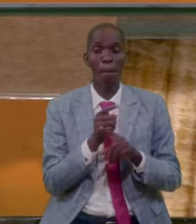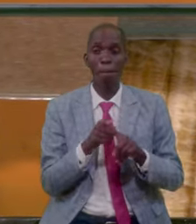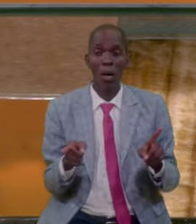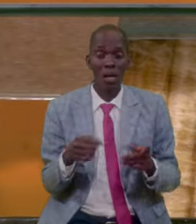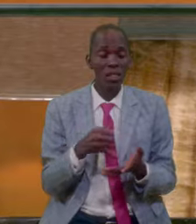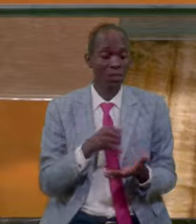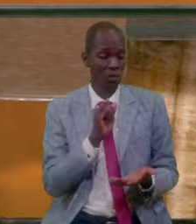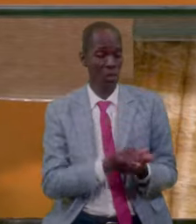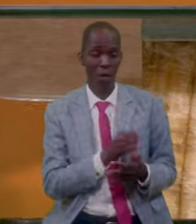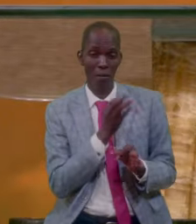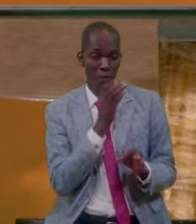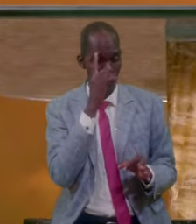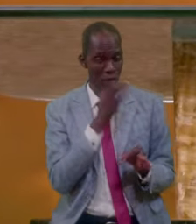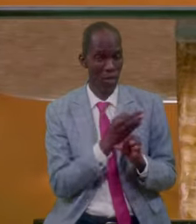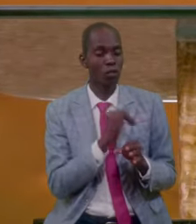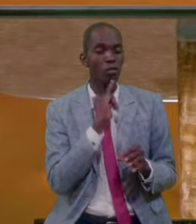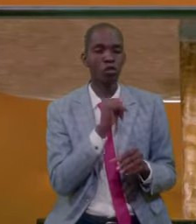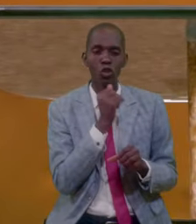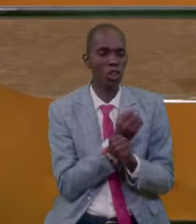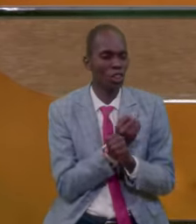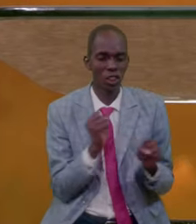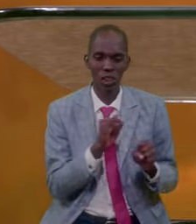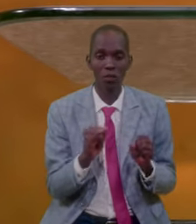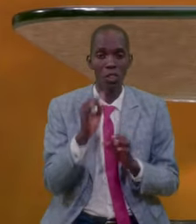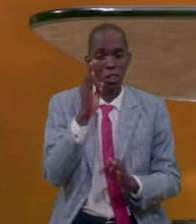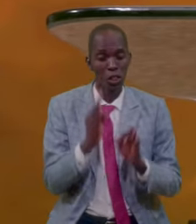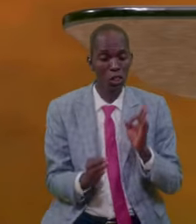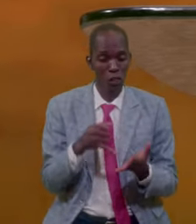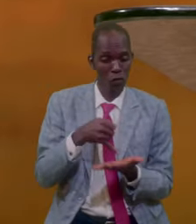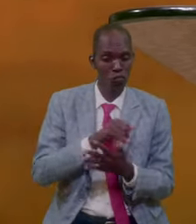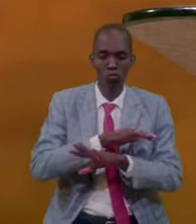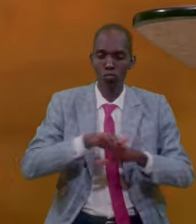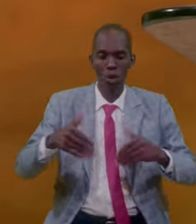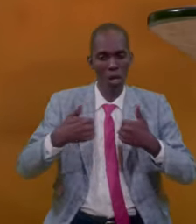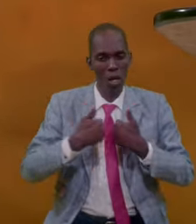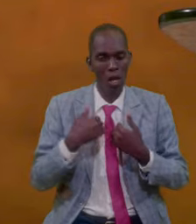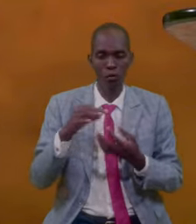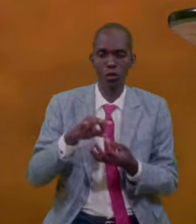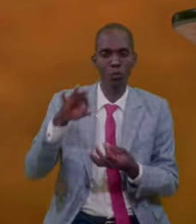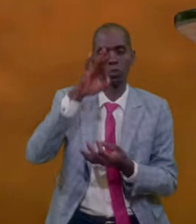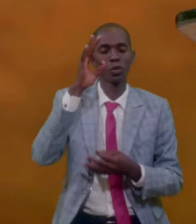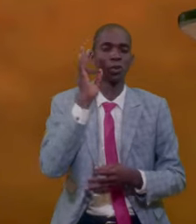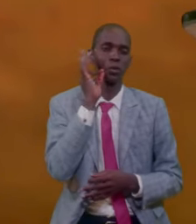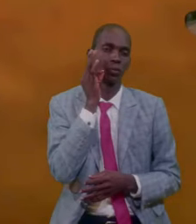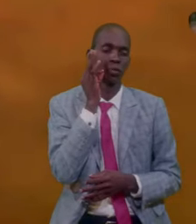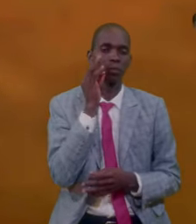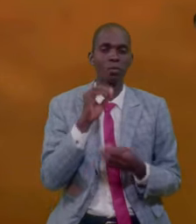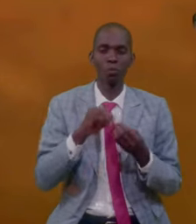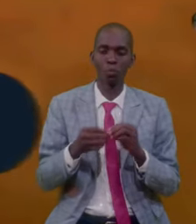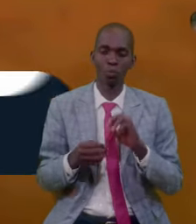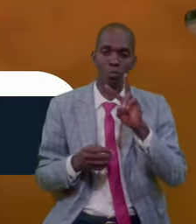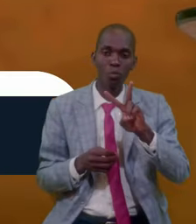saving faith if it does not have spiritual fruit. Number two, no sanctifying